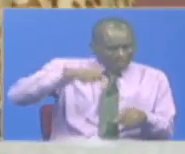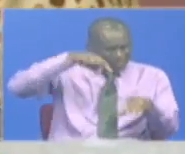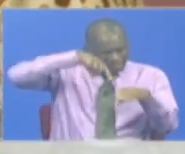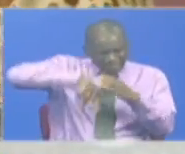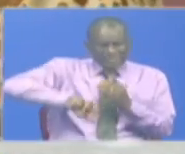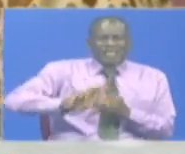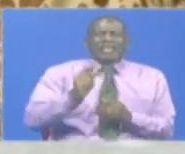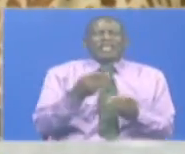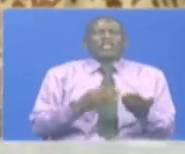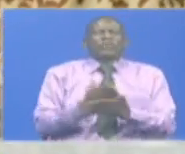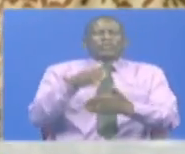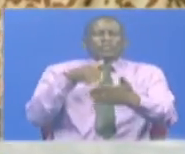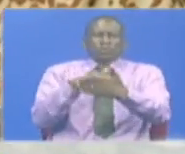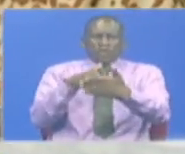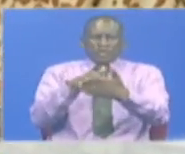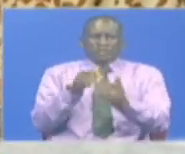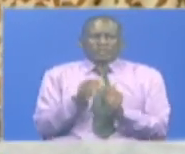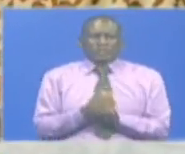through our borders.